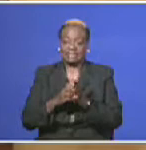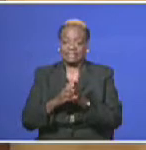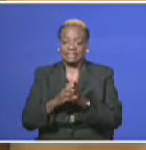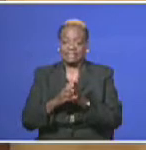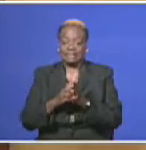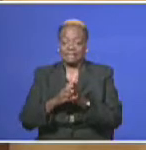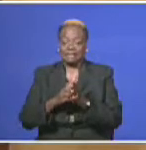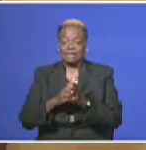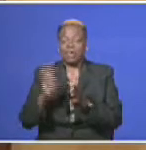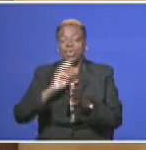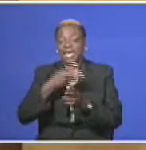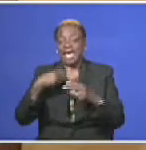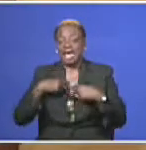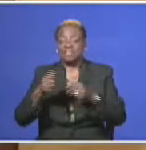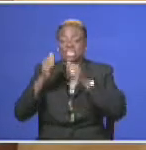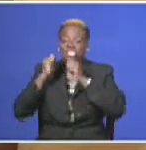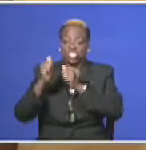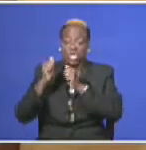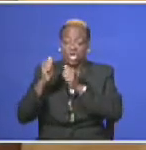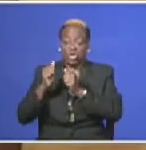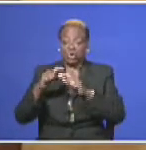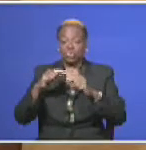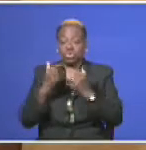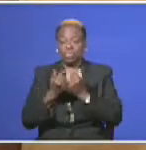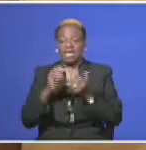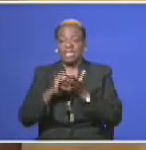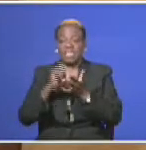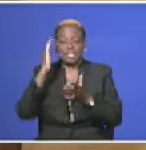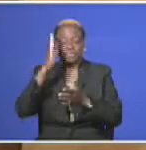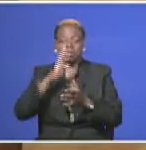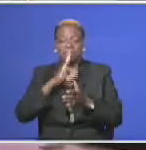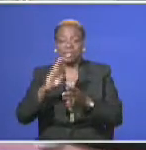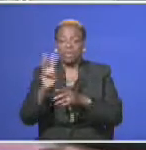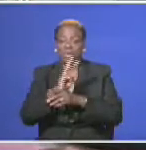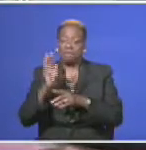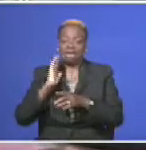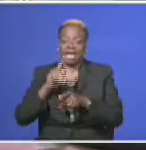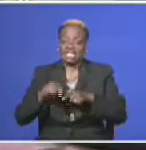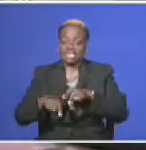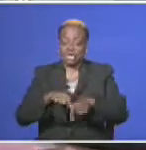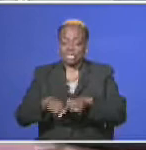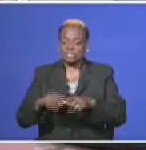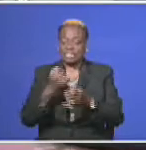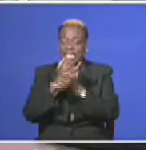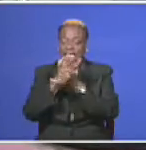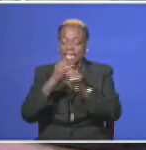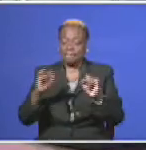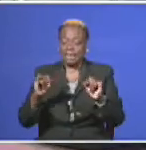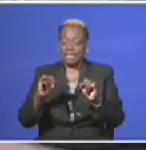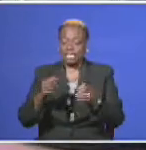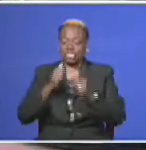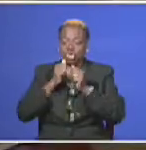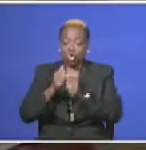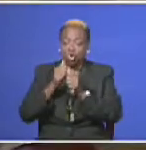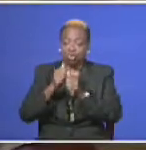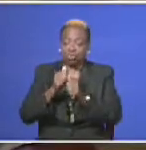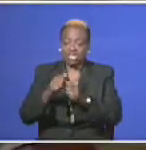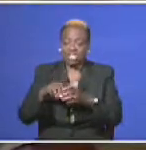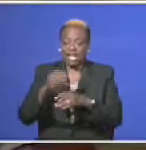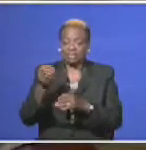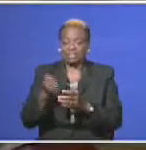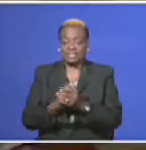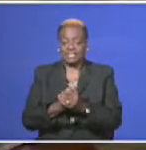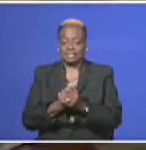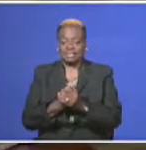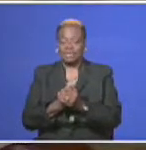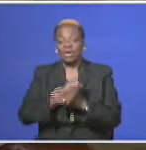have a Junkanoo group that will be wearing our socks for Independence Rush Out. Hall's sock line features all aspects of Bahamian culture,